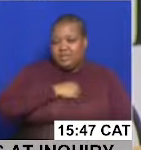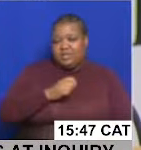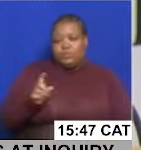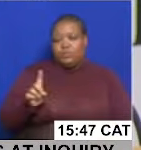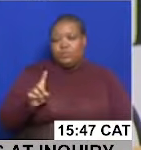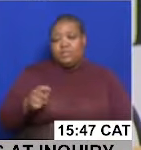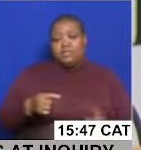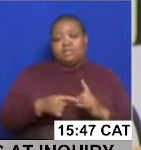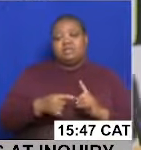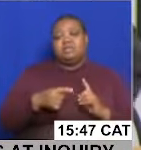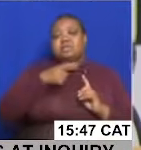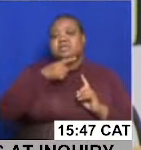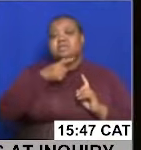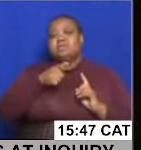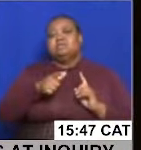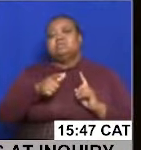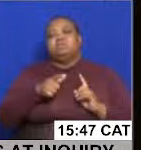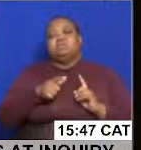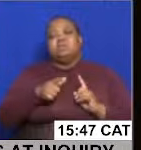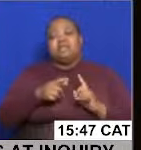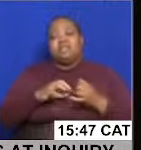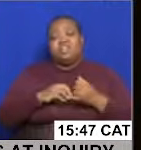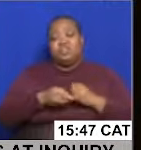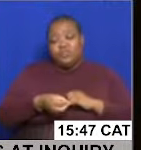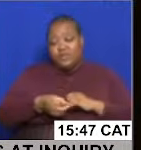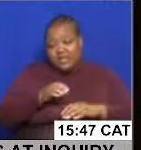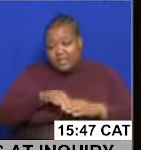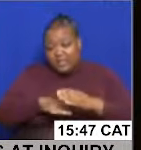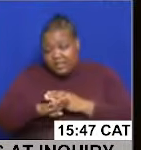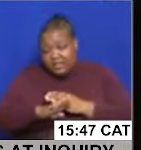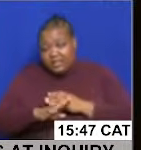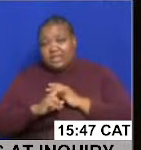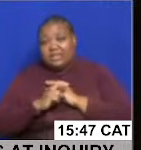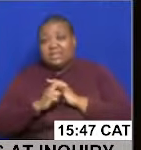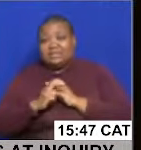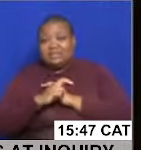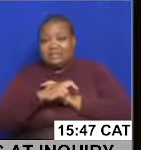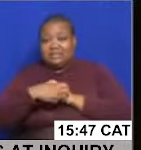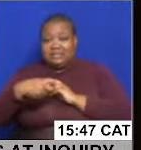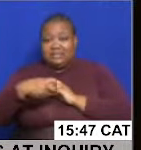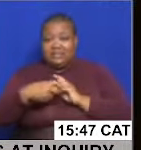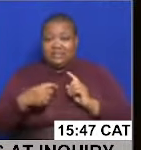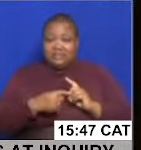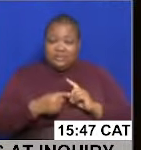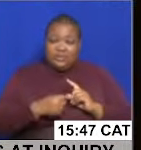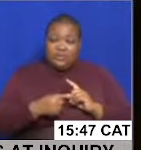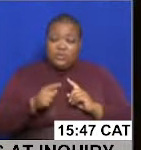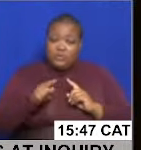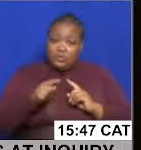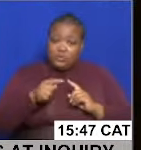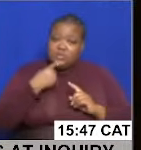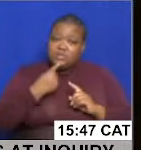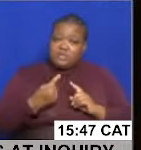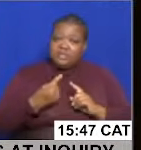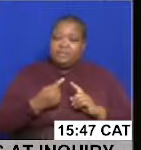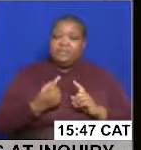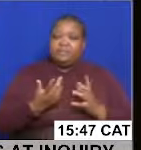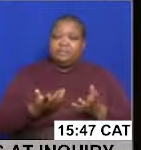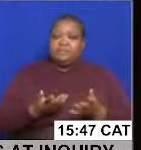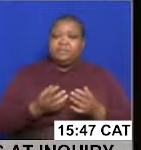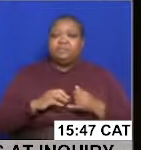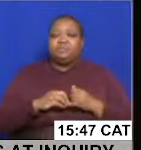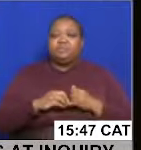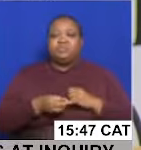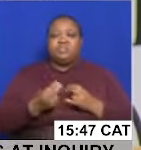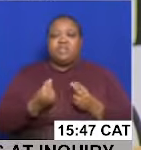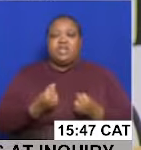attempted burglary, did you say to him, perhaps let's find a new place. No, I did